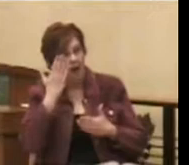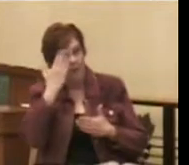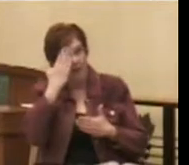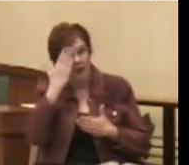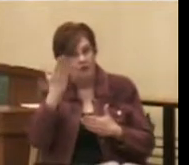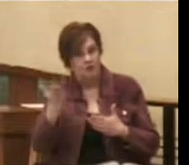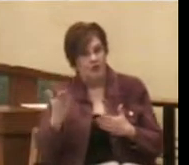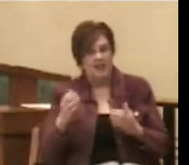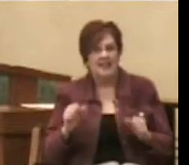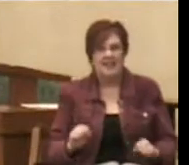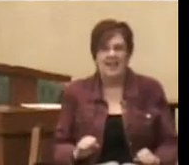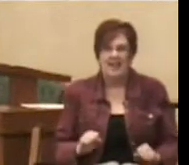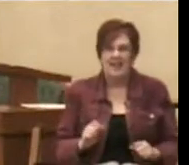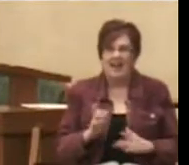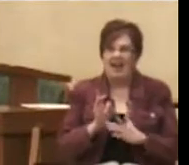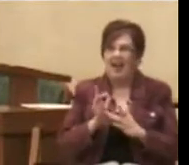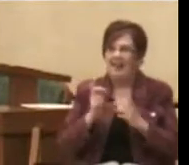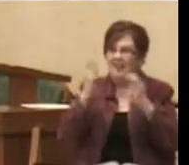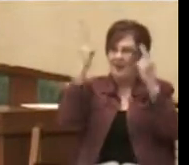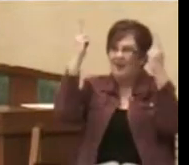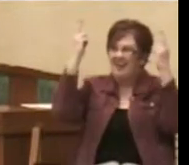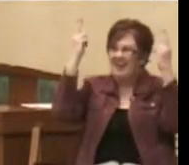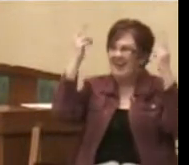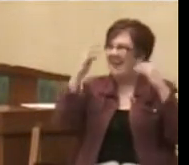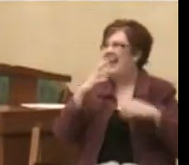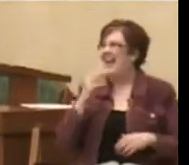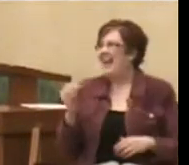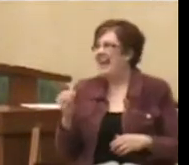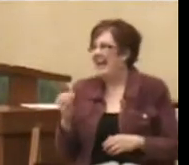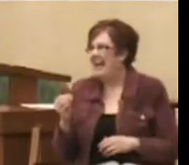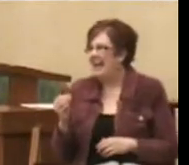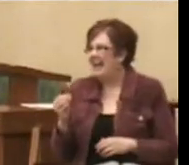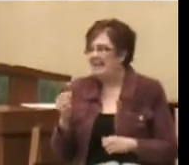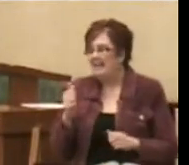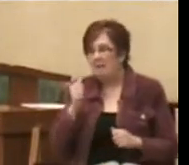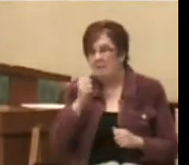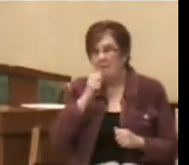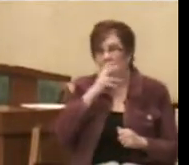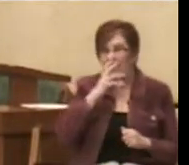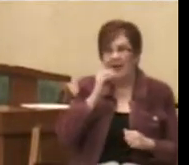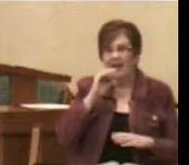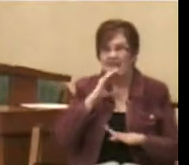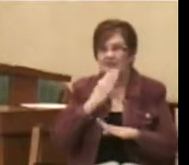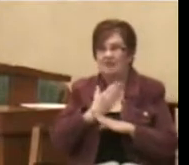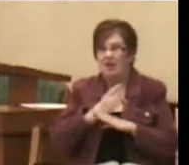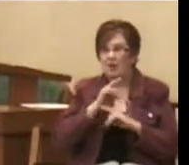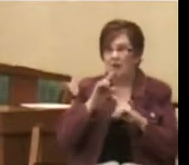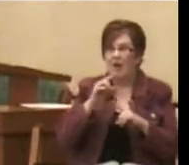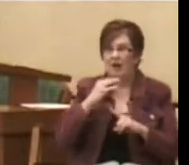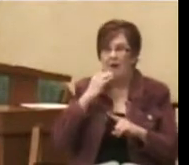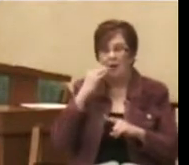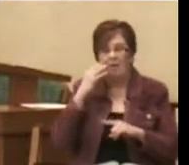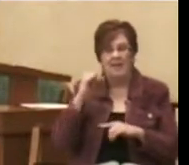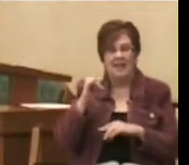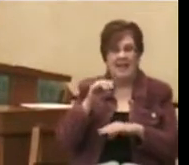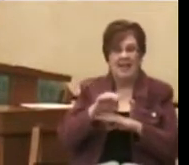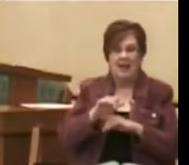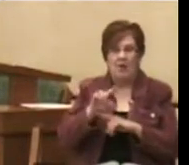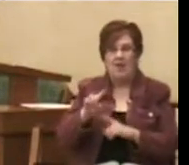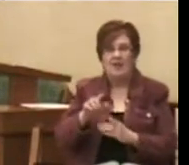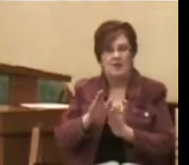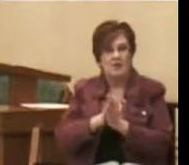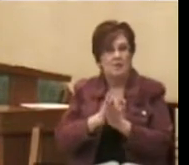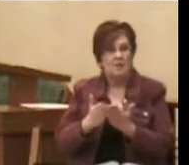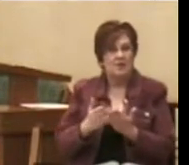be removed. Hallelujah. And the mother and daughter went home that night, went to those books that